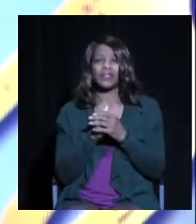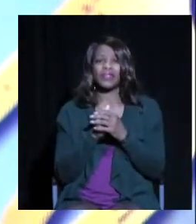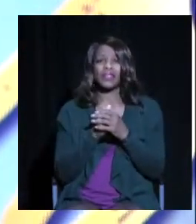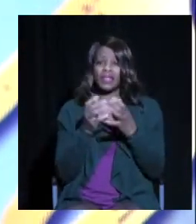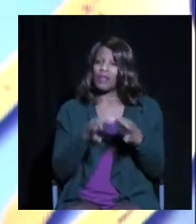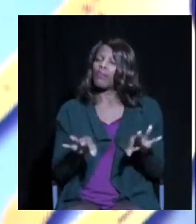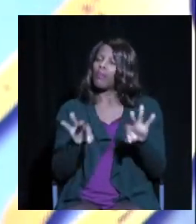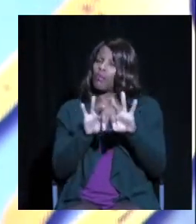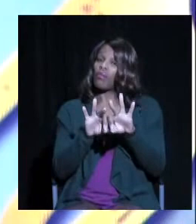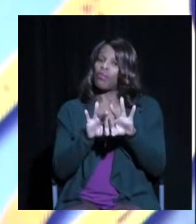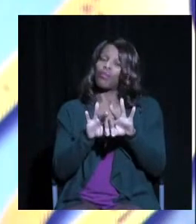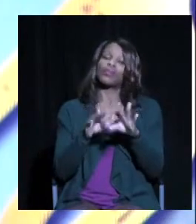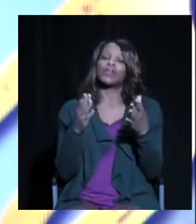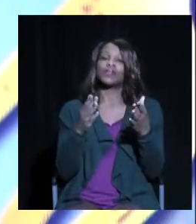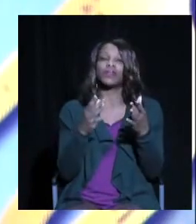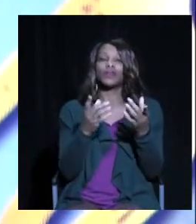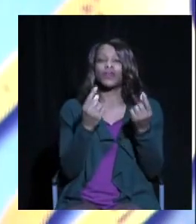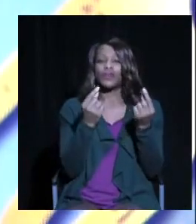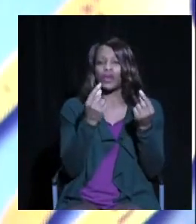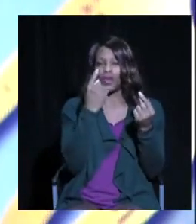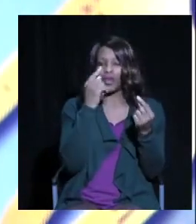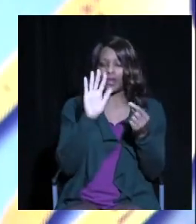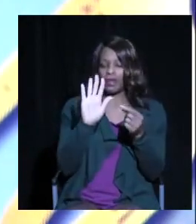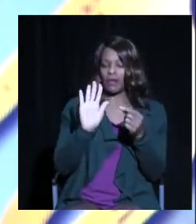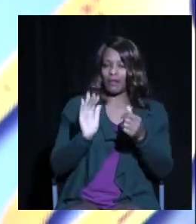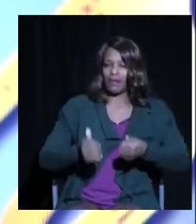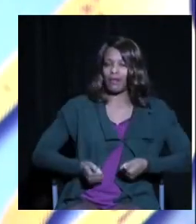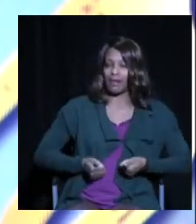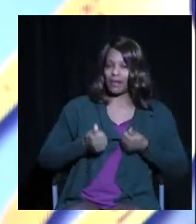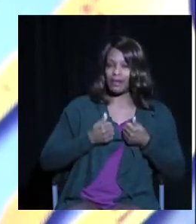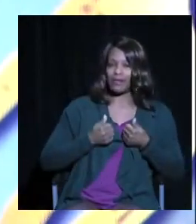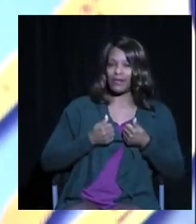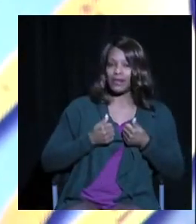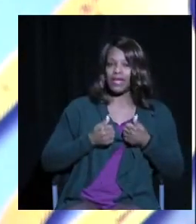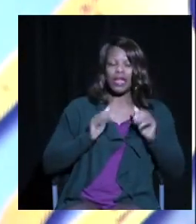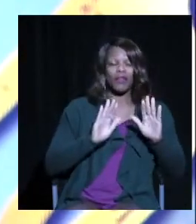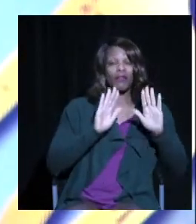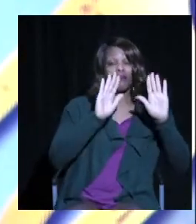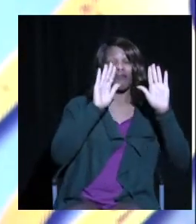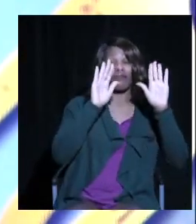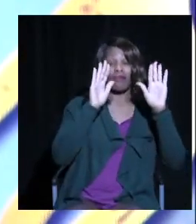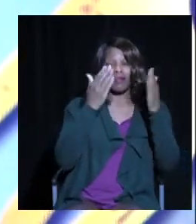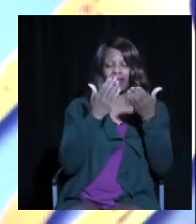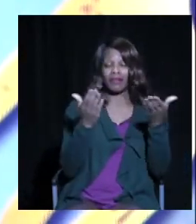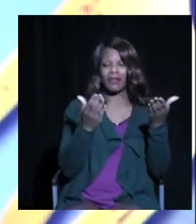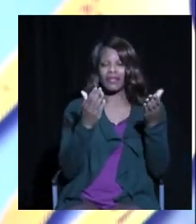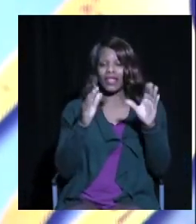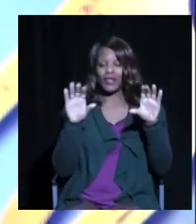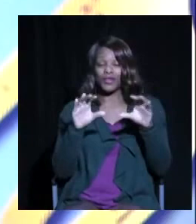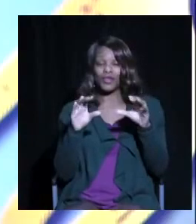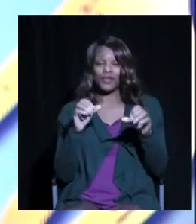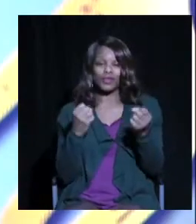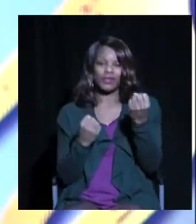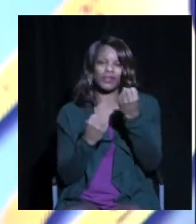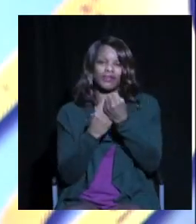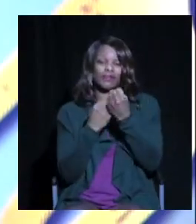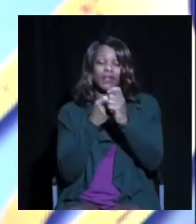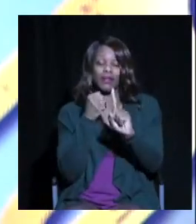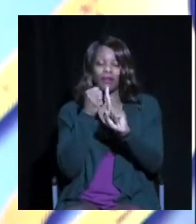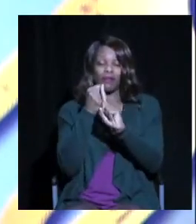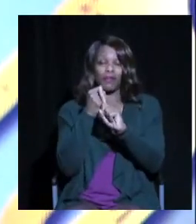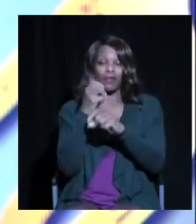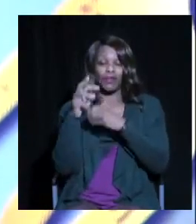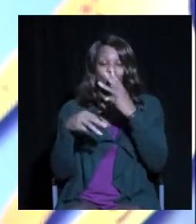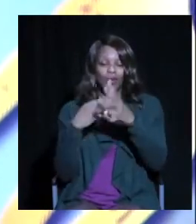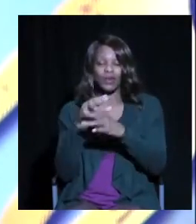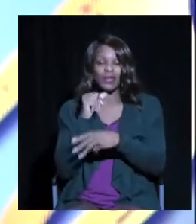important things, too, though, wondering what are they going to do with their lives, right? Will there be great things that they do in the world? And Mary doesn't have those